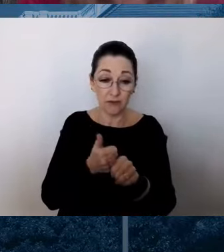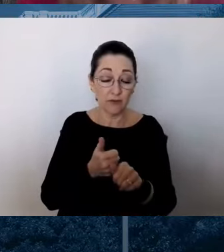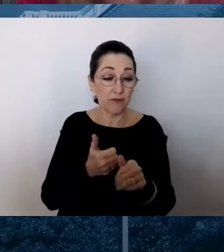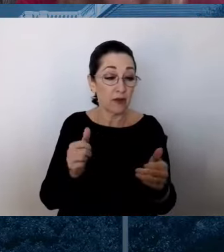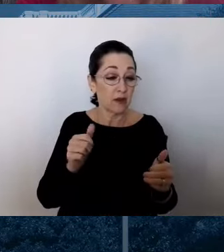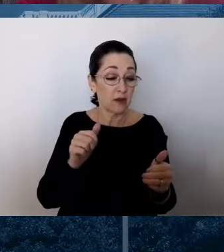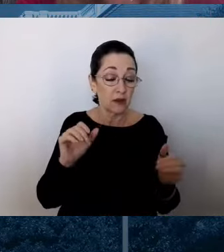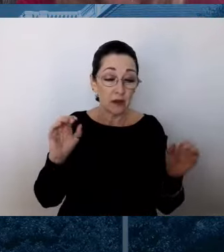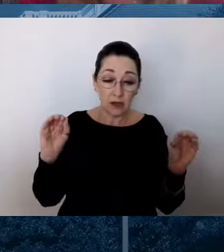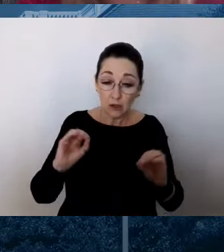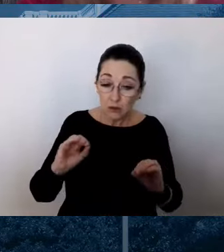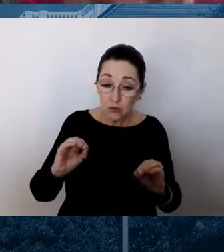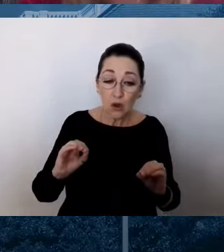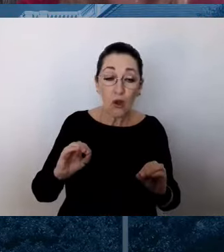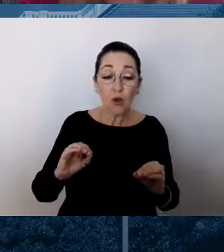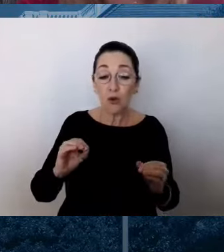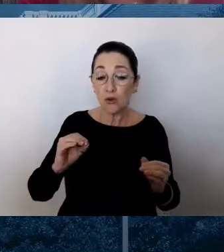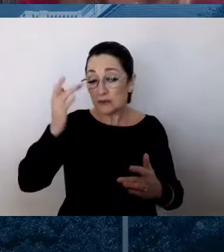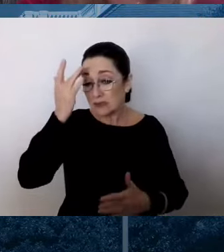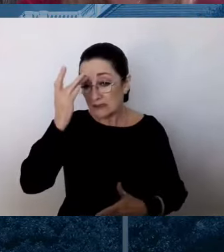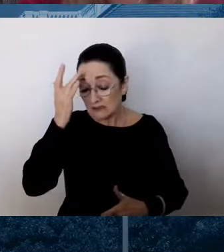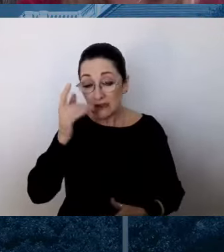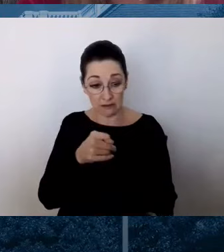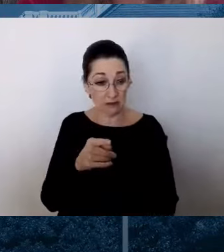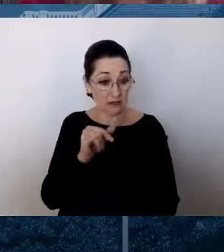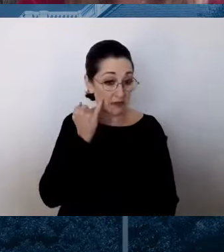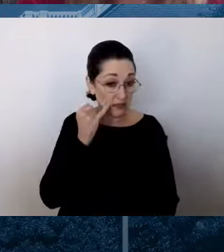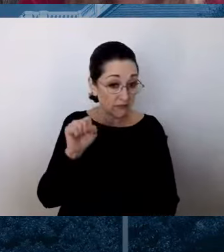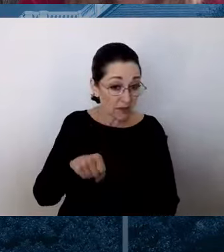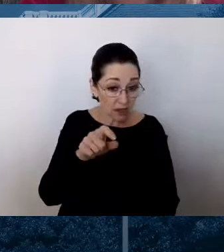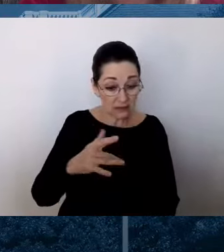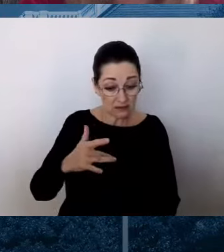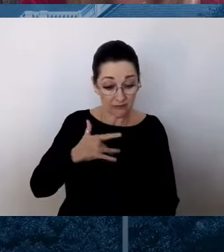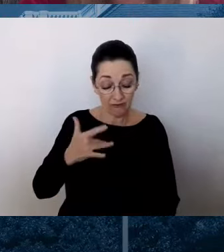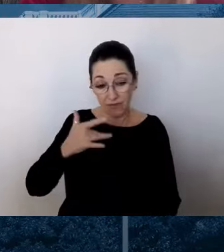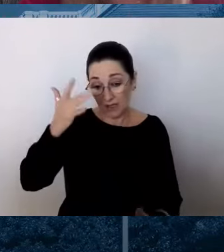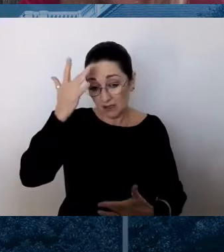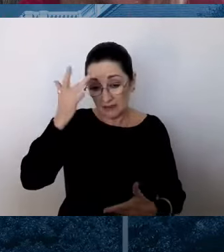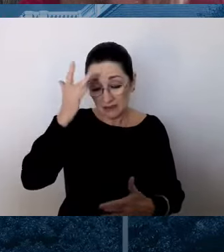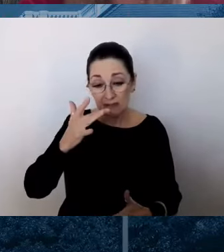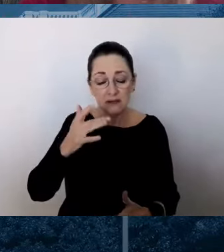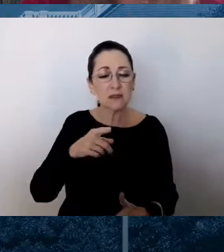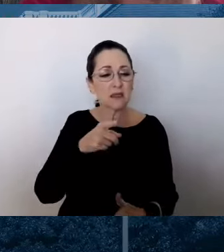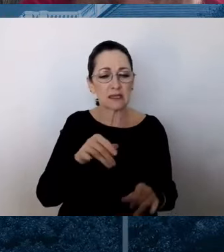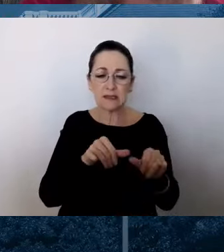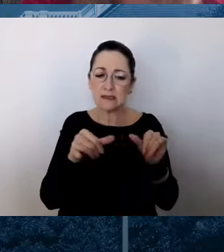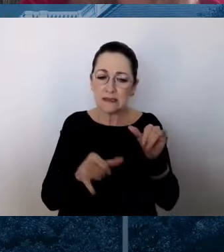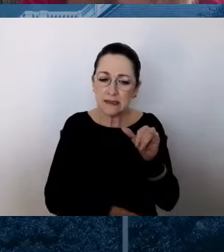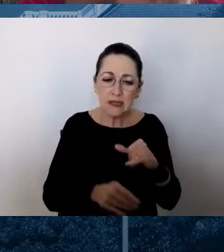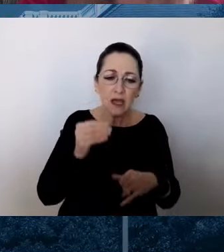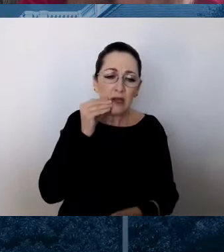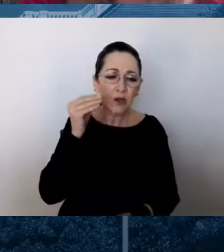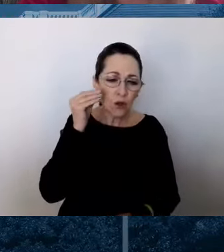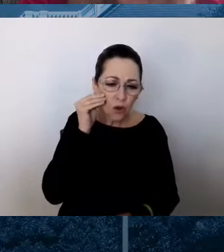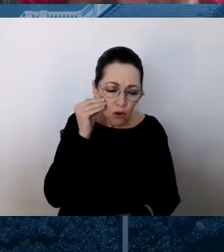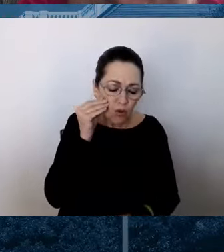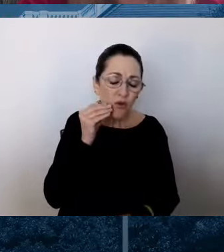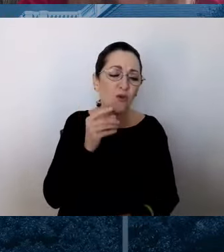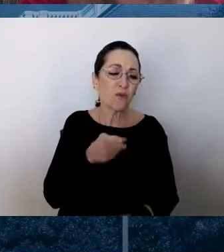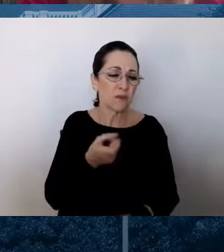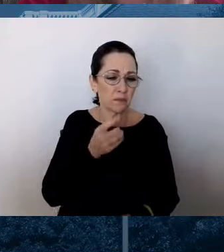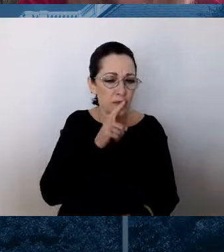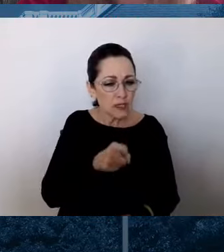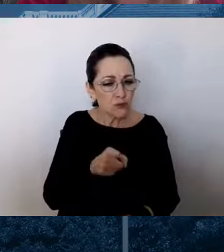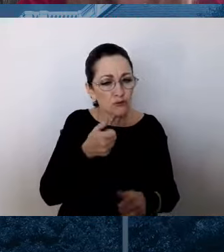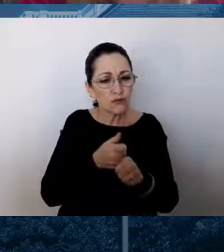exposed, please get tested. And stay home if you have any symptoms of COVID. We're